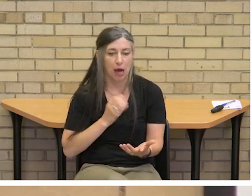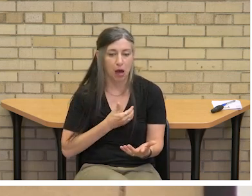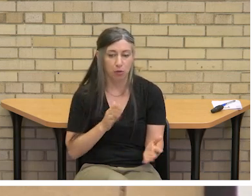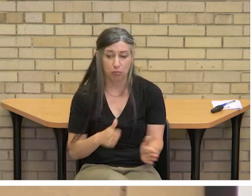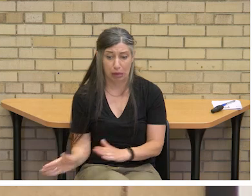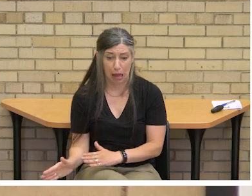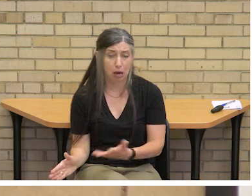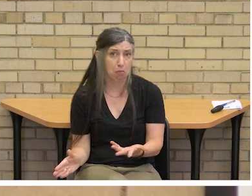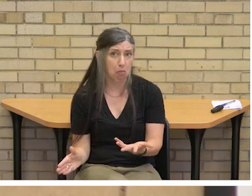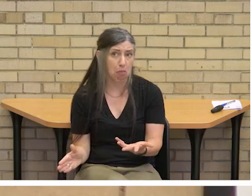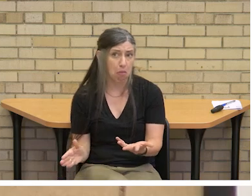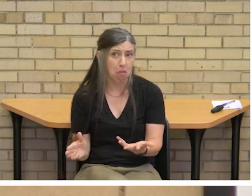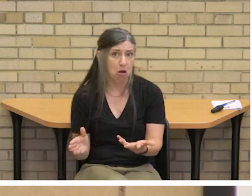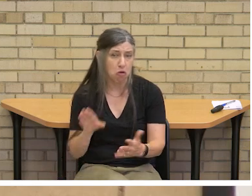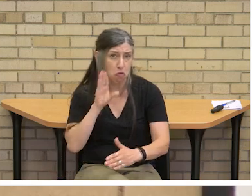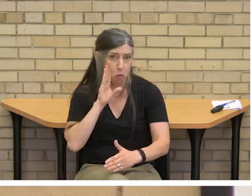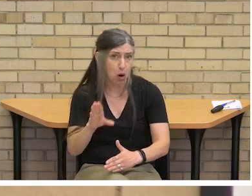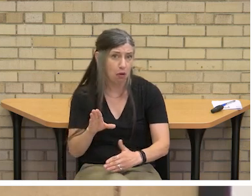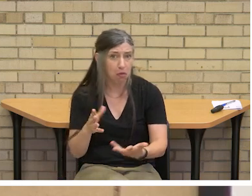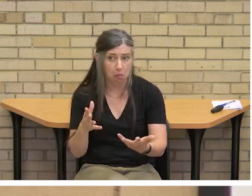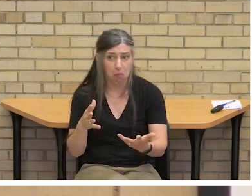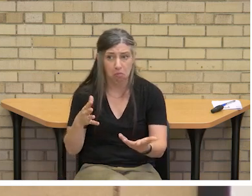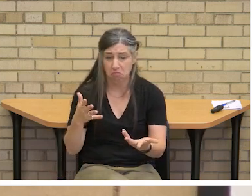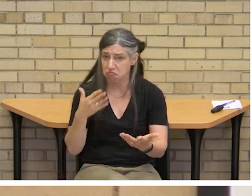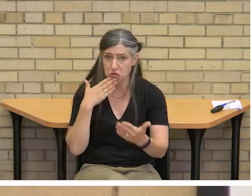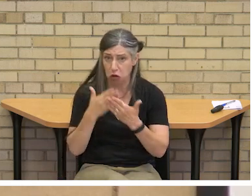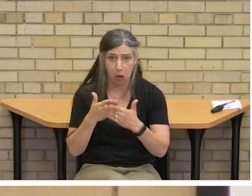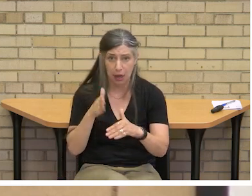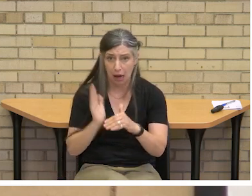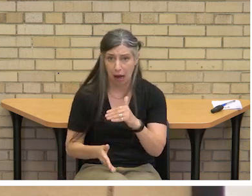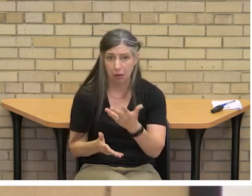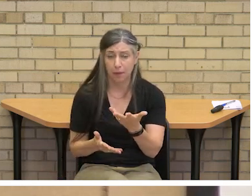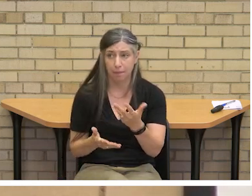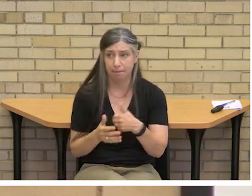going to be a valuable outcome, and will be, will